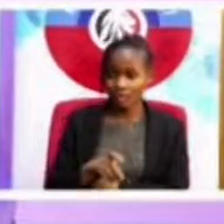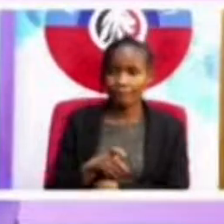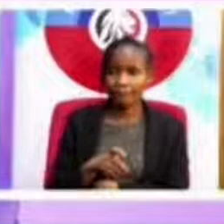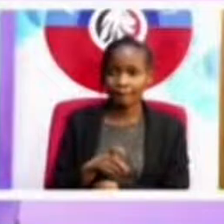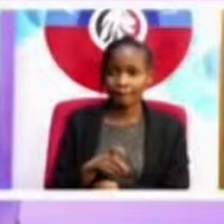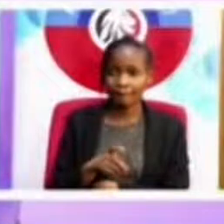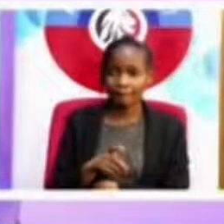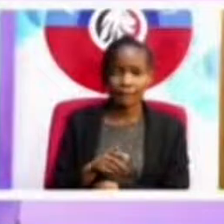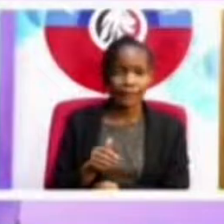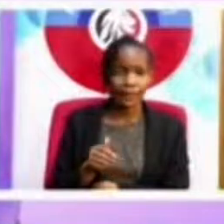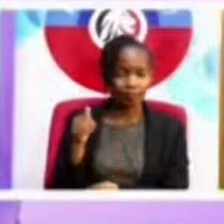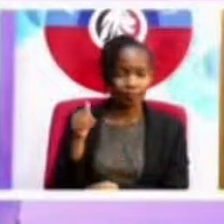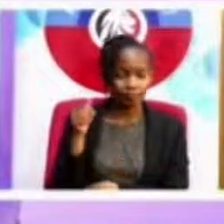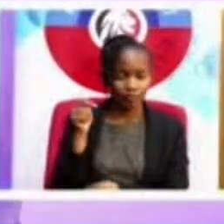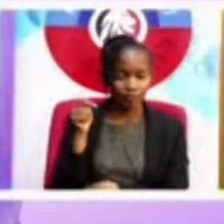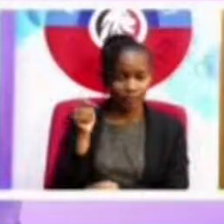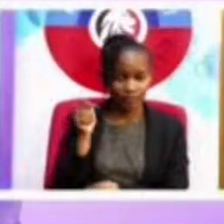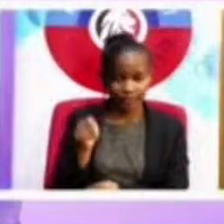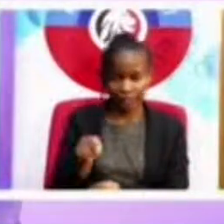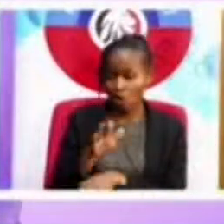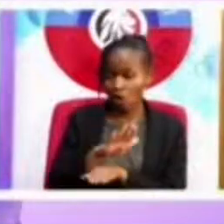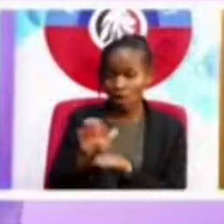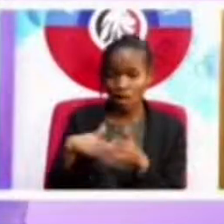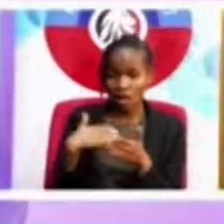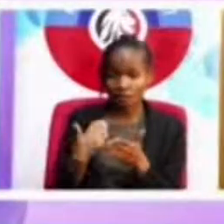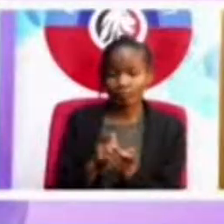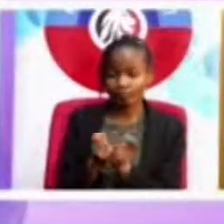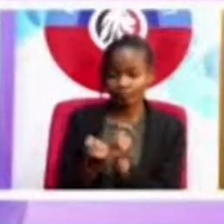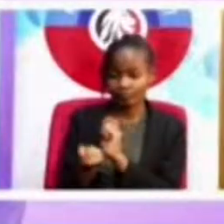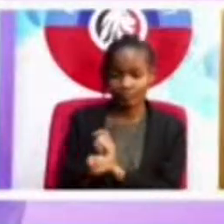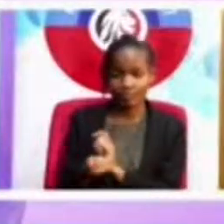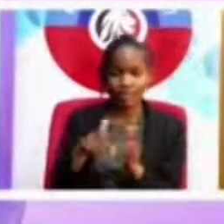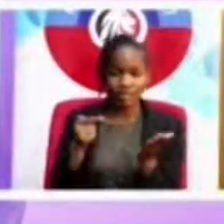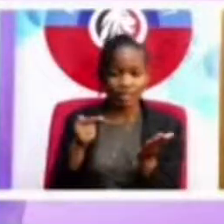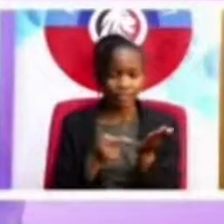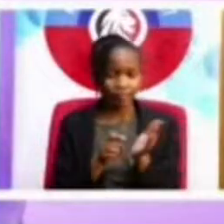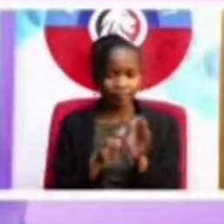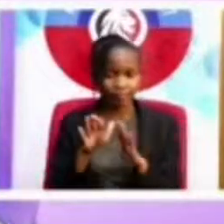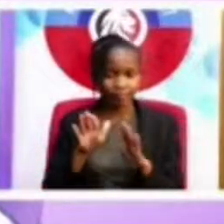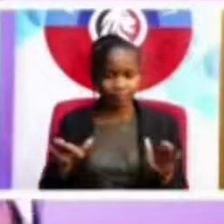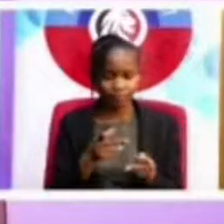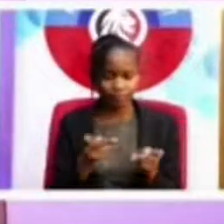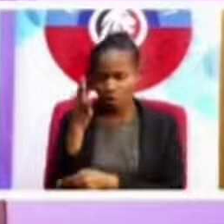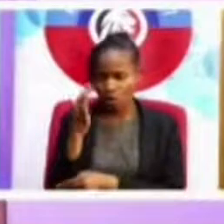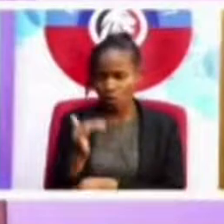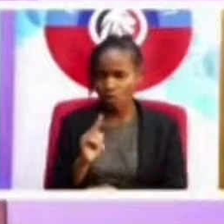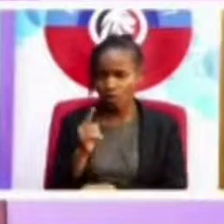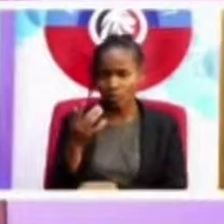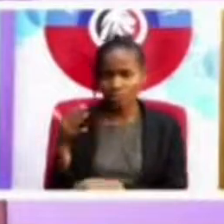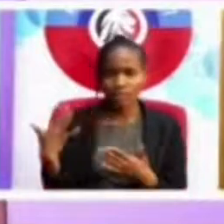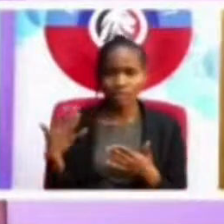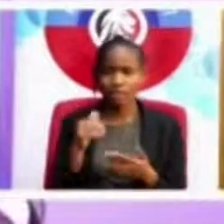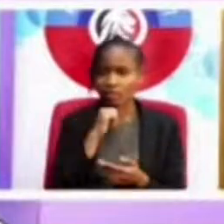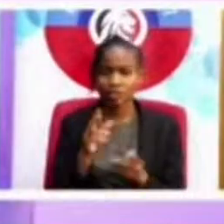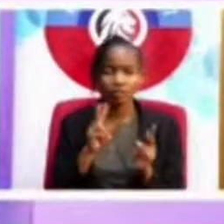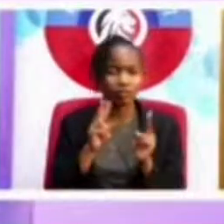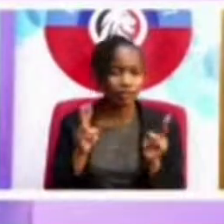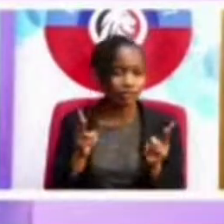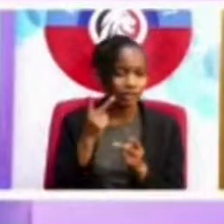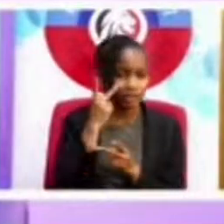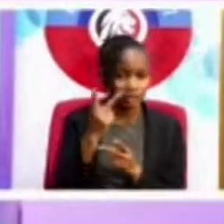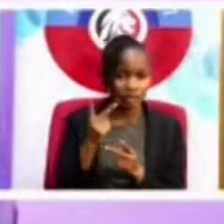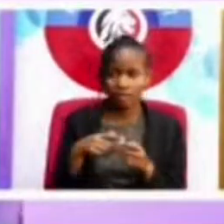every transaction in the digital marketplace, because those are the ones that are not very visible to many